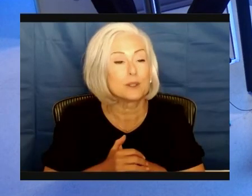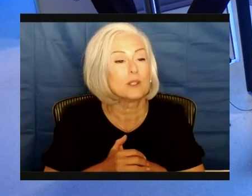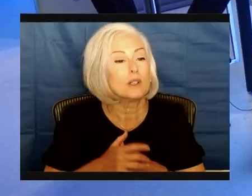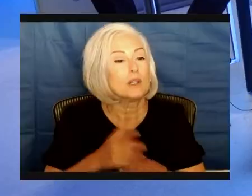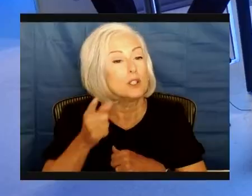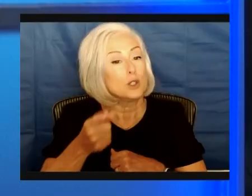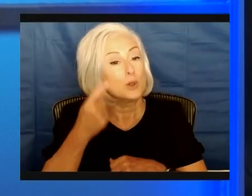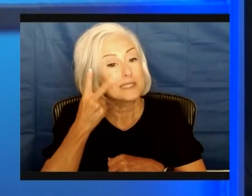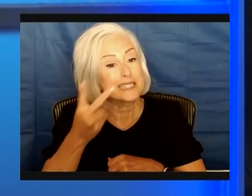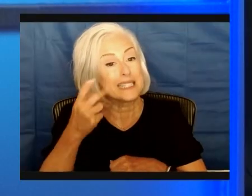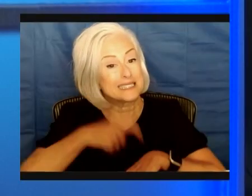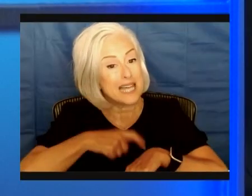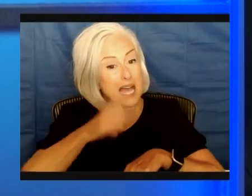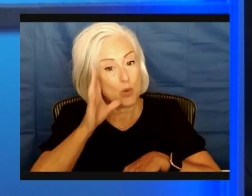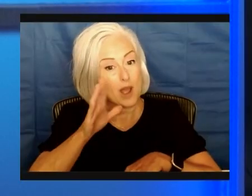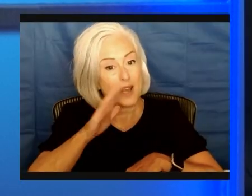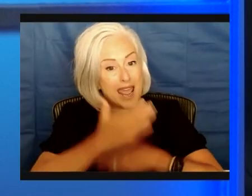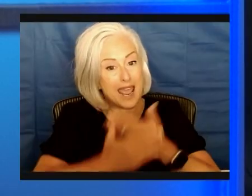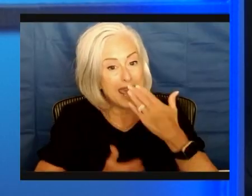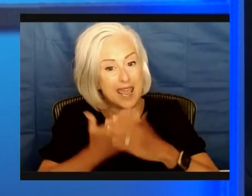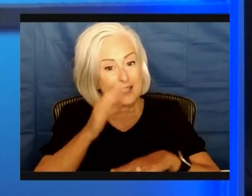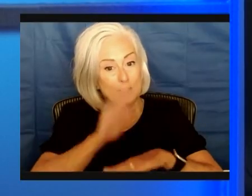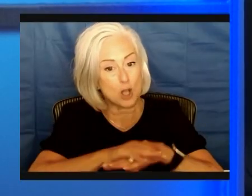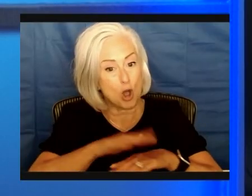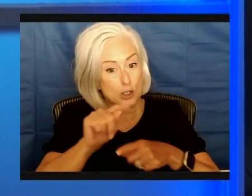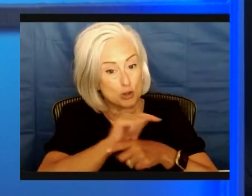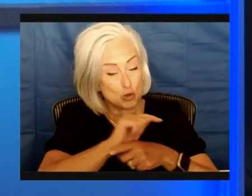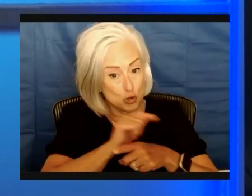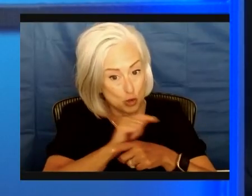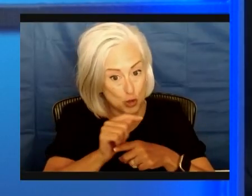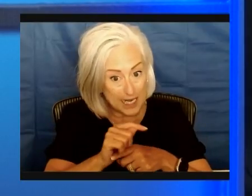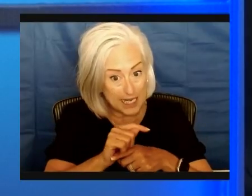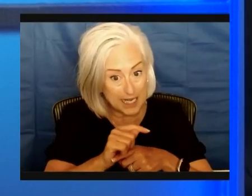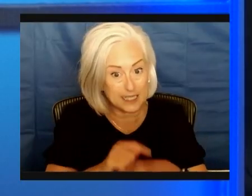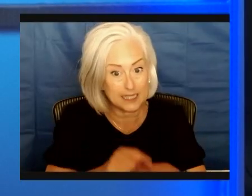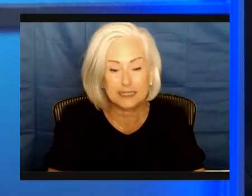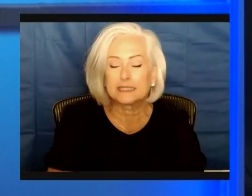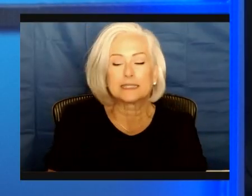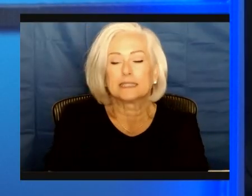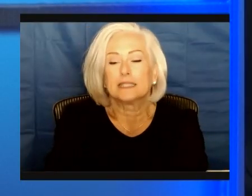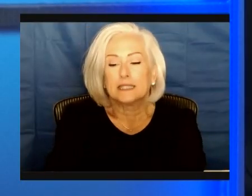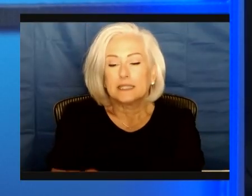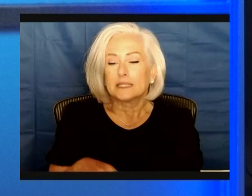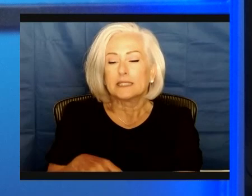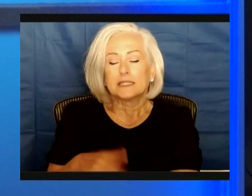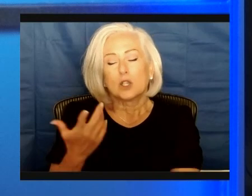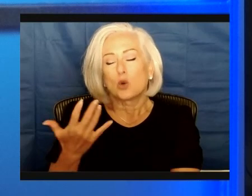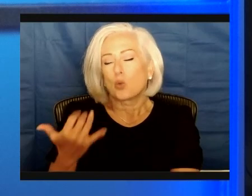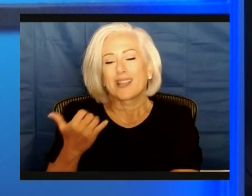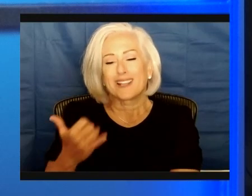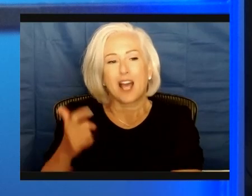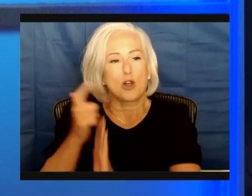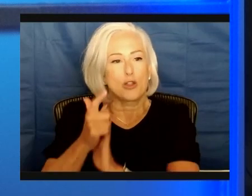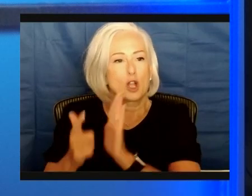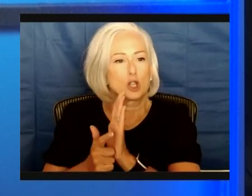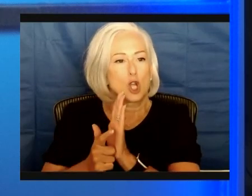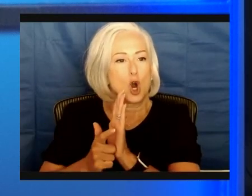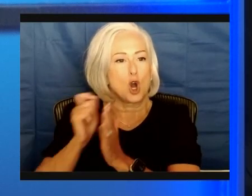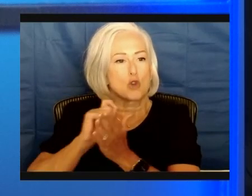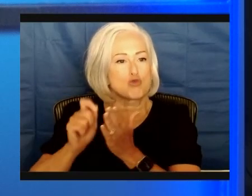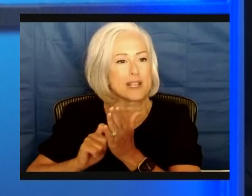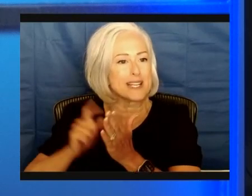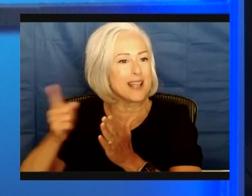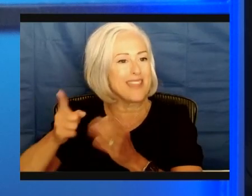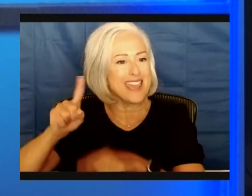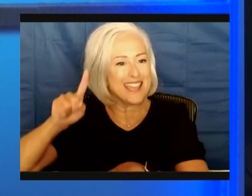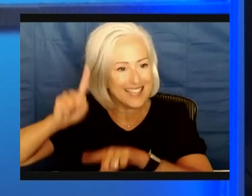observation? It will take changes in our laws. Currently, the way the laws are written, they cannot actually